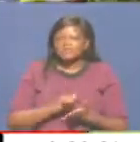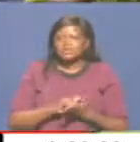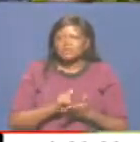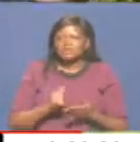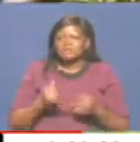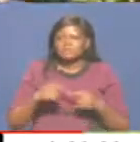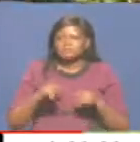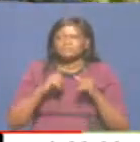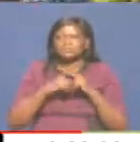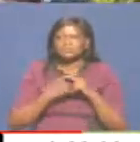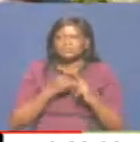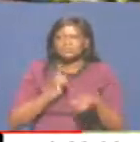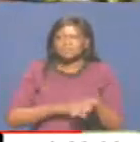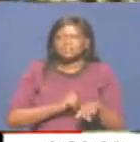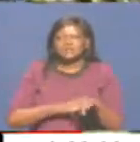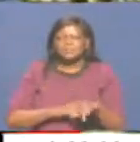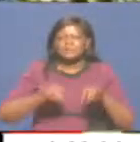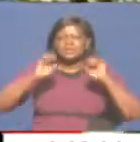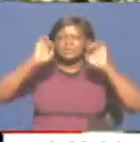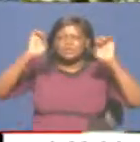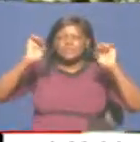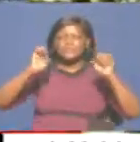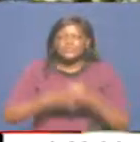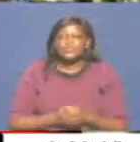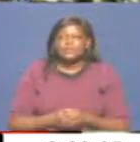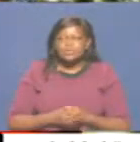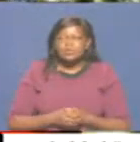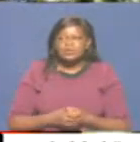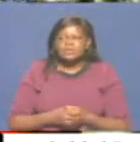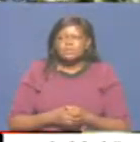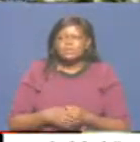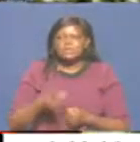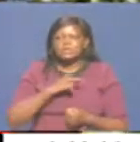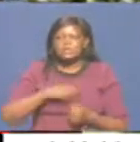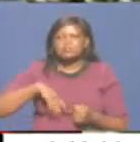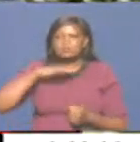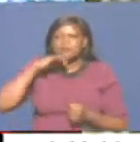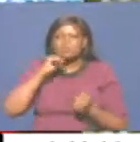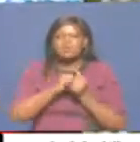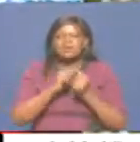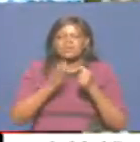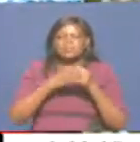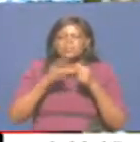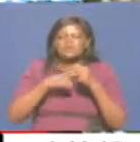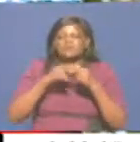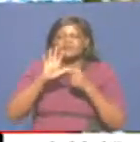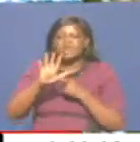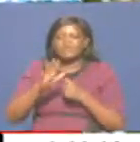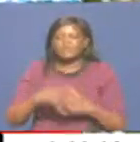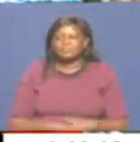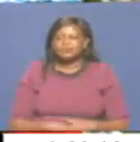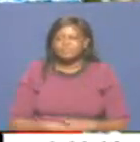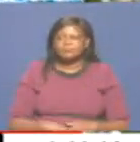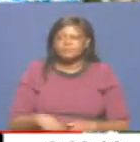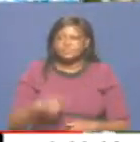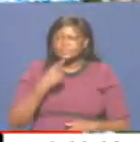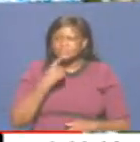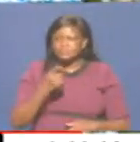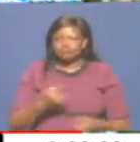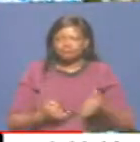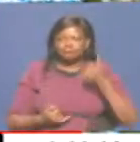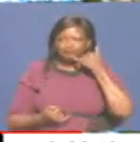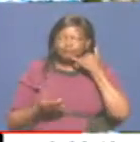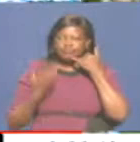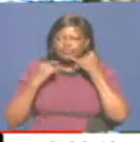began at the time when the Ethiopian Emperor Haile Selassie died around 1975. Mzee Jomo Kenyatta telephoned the then